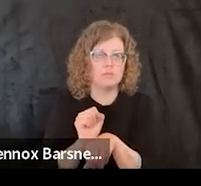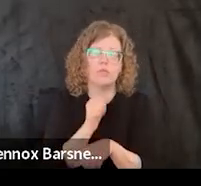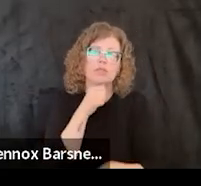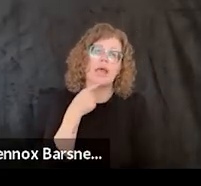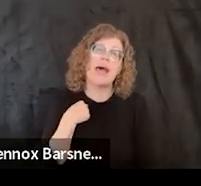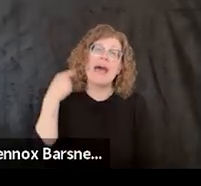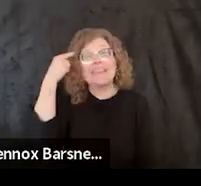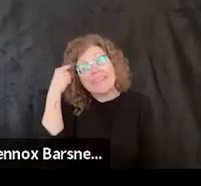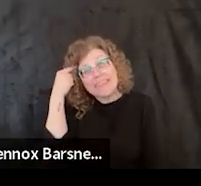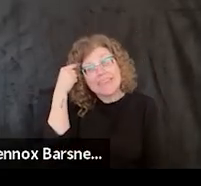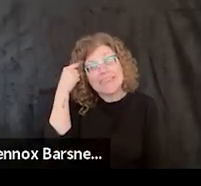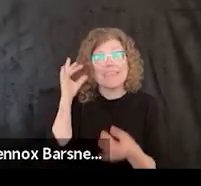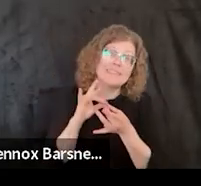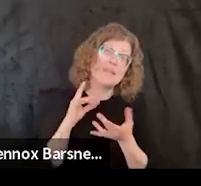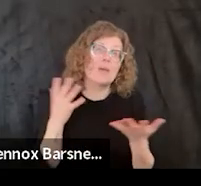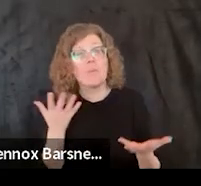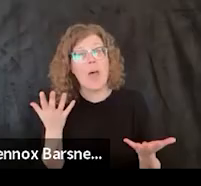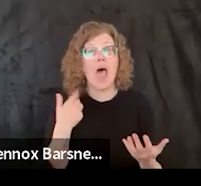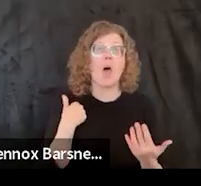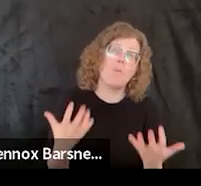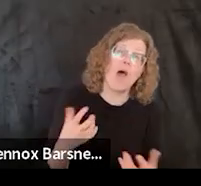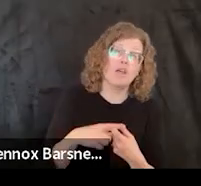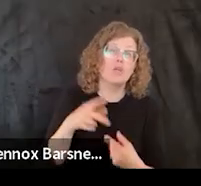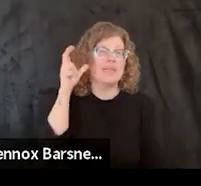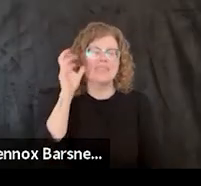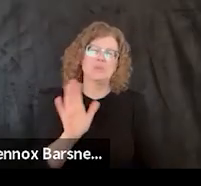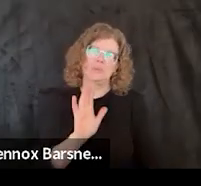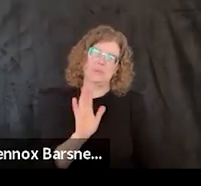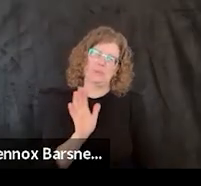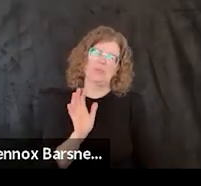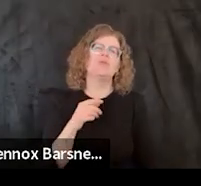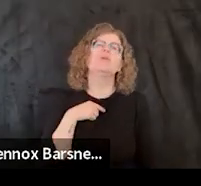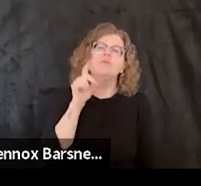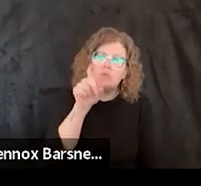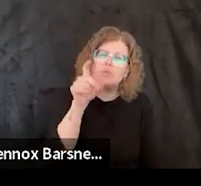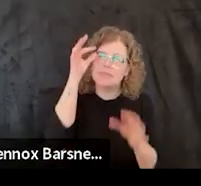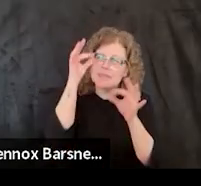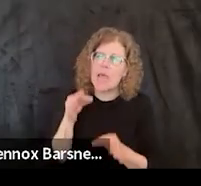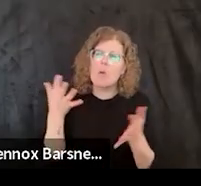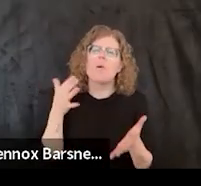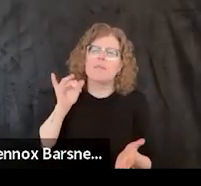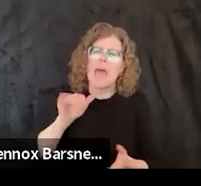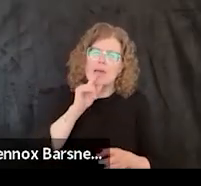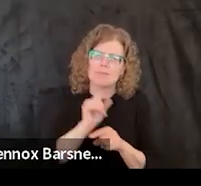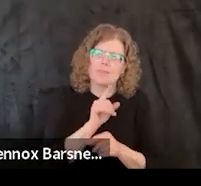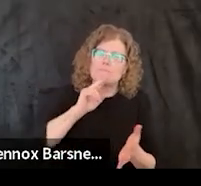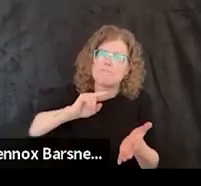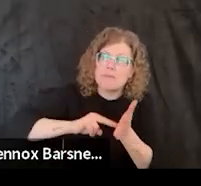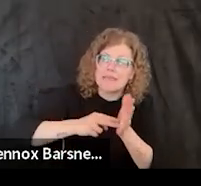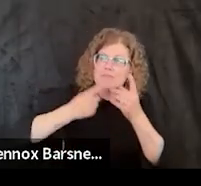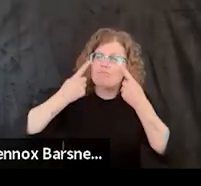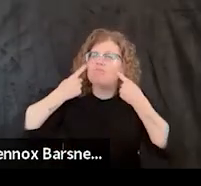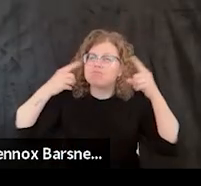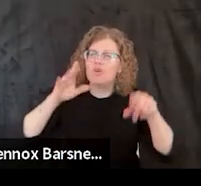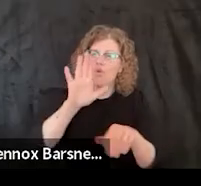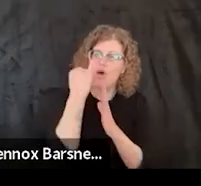or assessors want to hear, but about defining what success means and looks for you. Think about what your artistic goals are, what